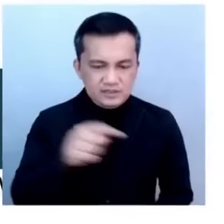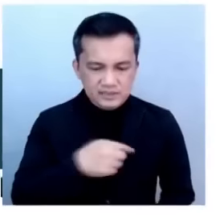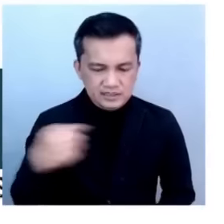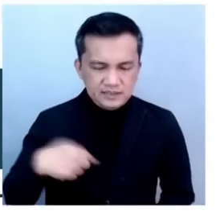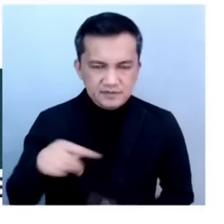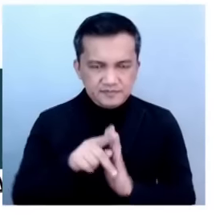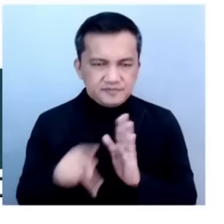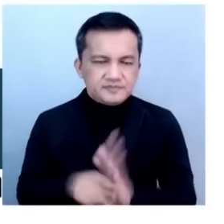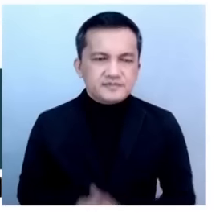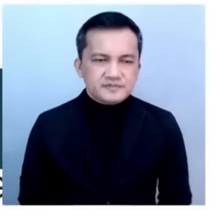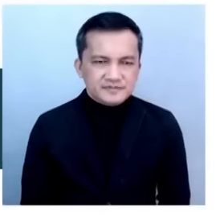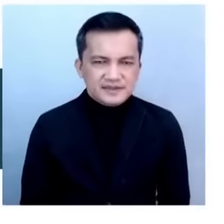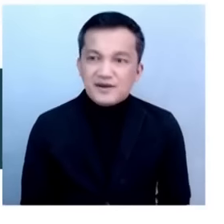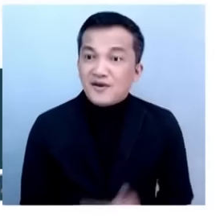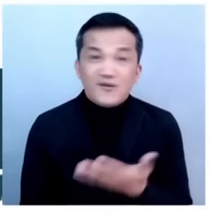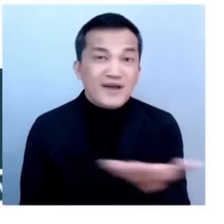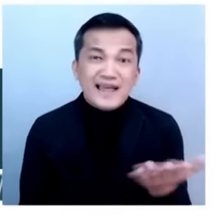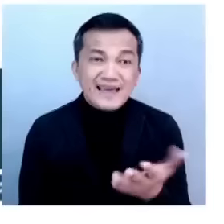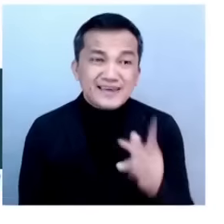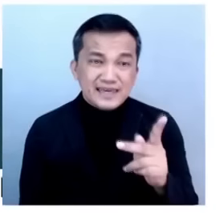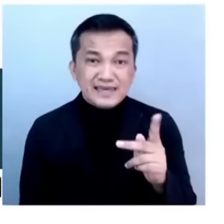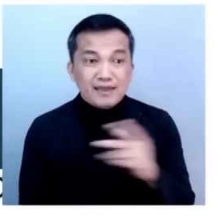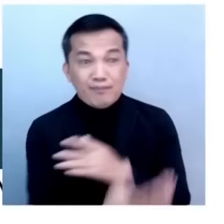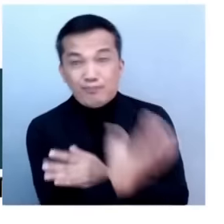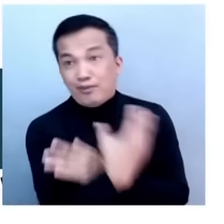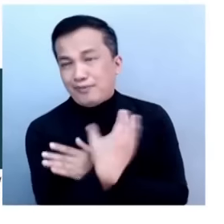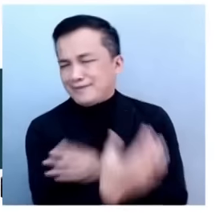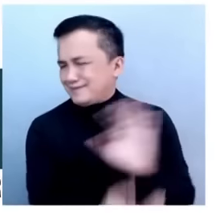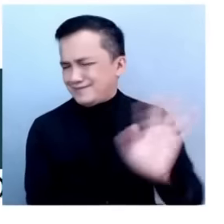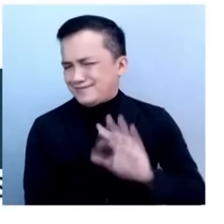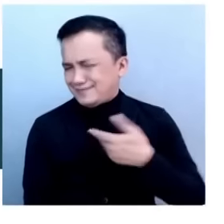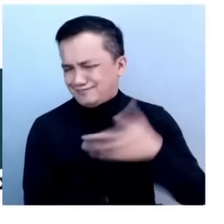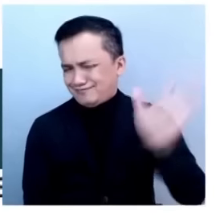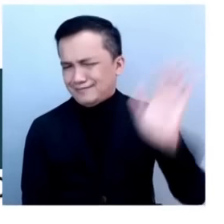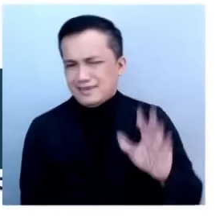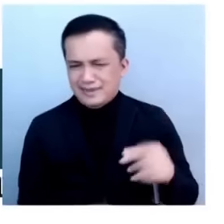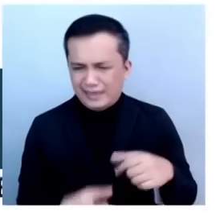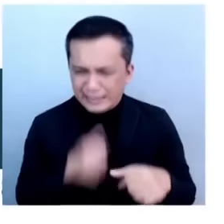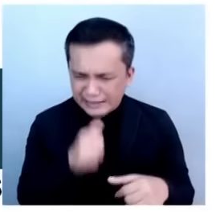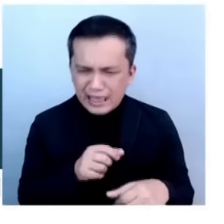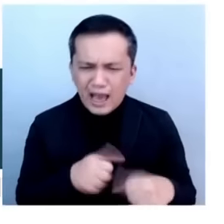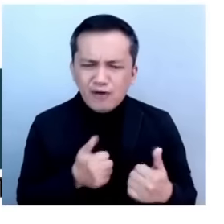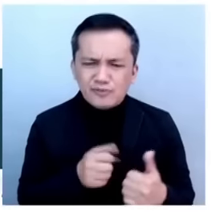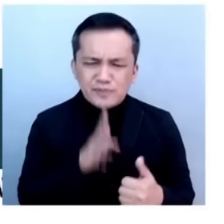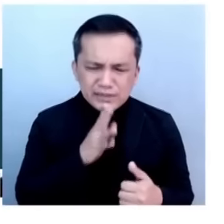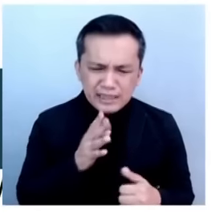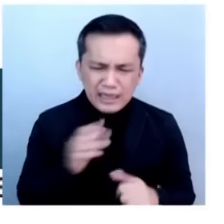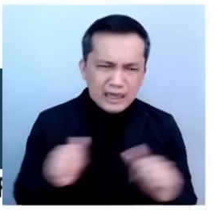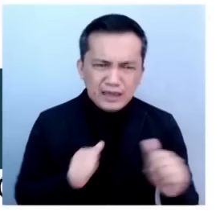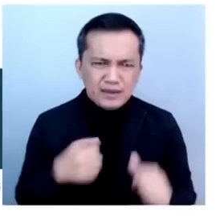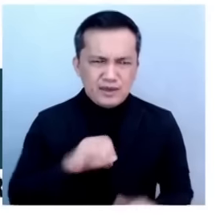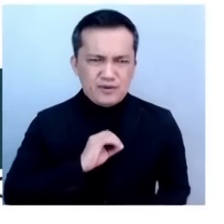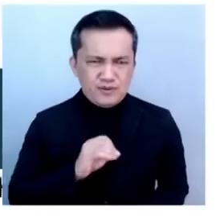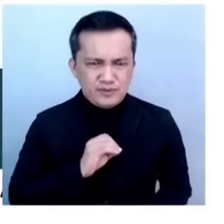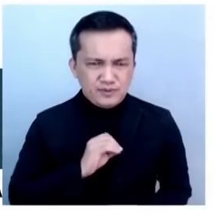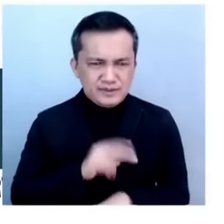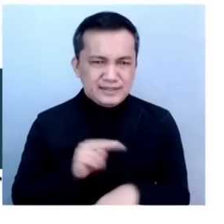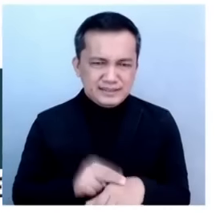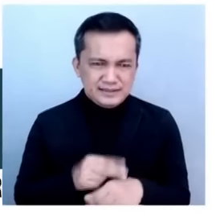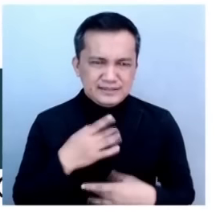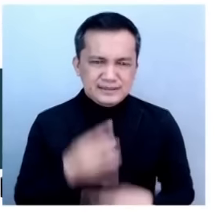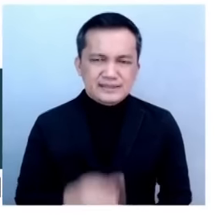Wala kayong K na manduhan kami how we are or are not to speak and act about our own national